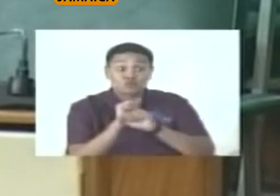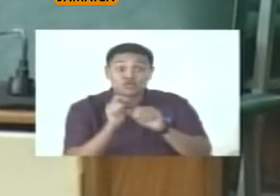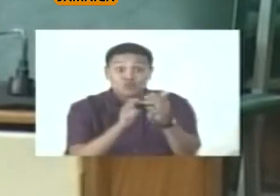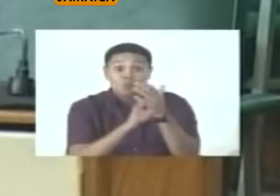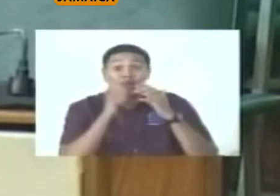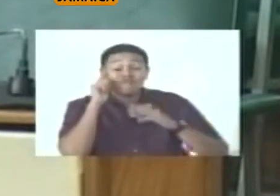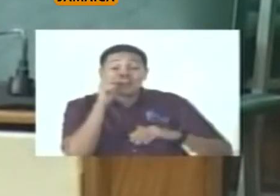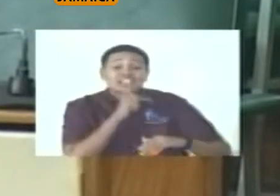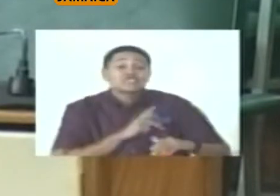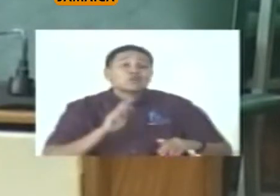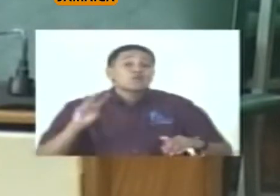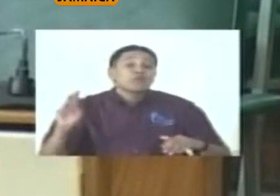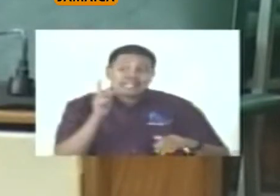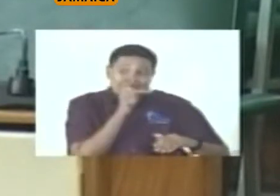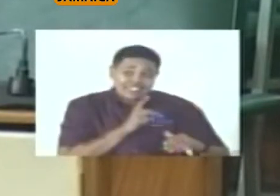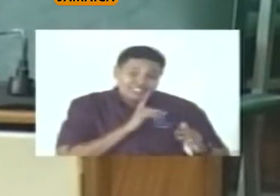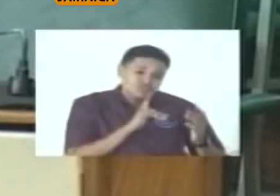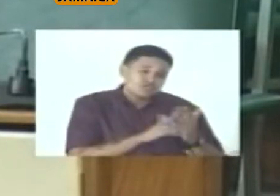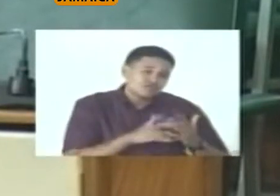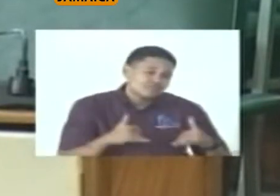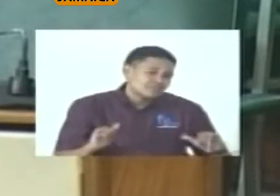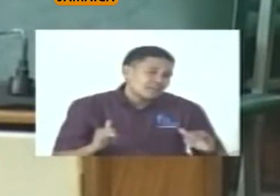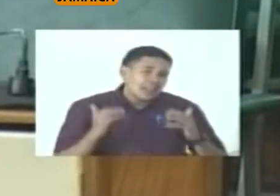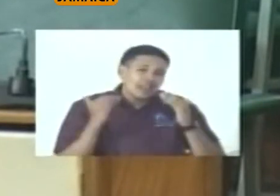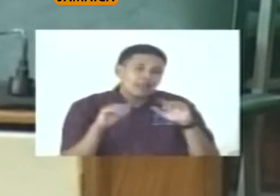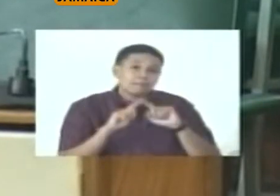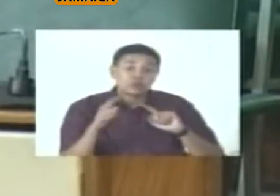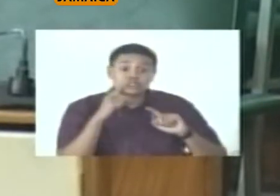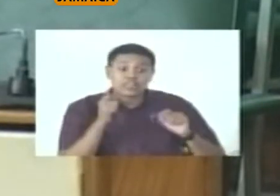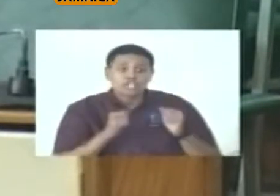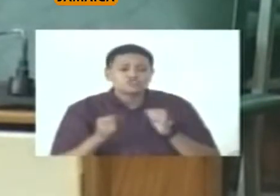still limited. But to say that a strategy